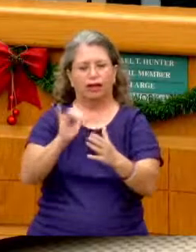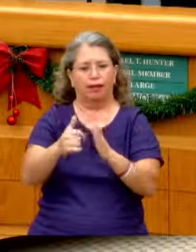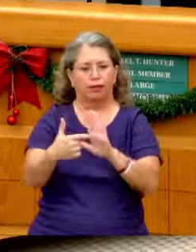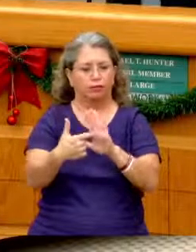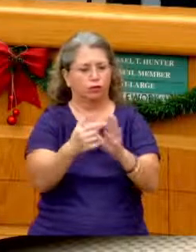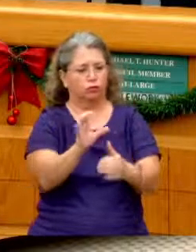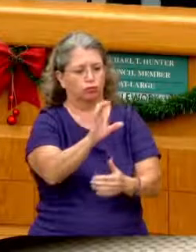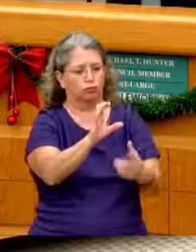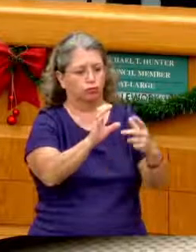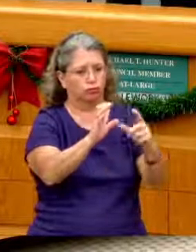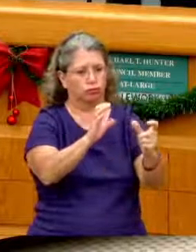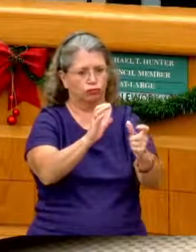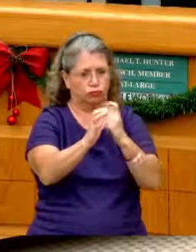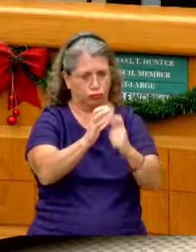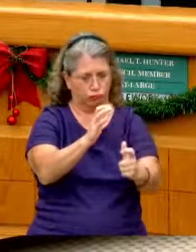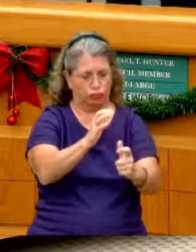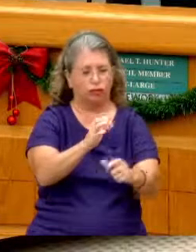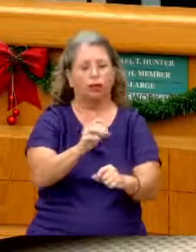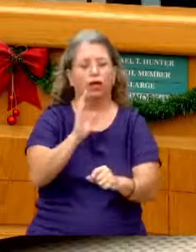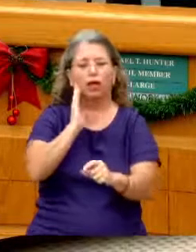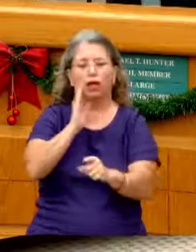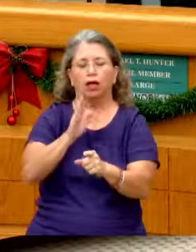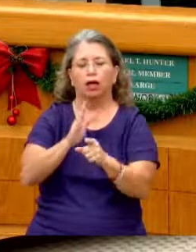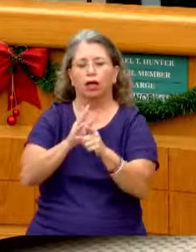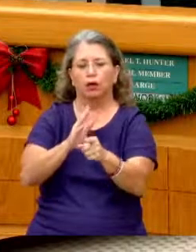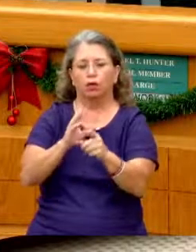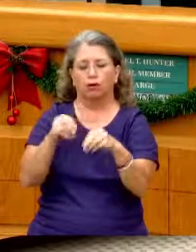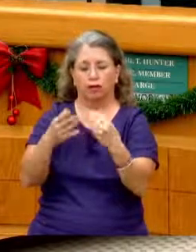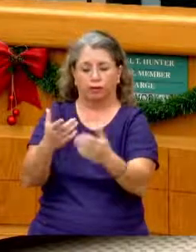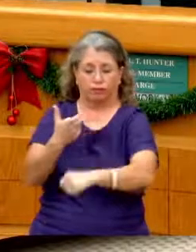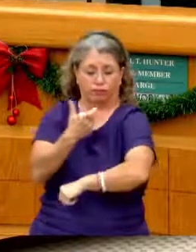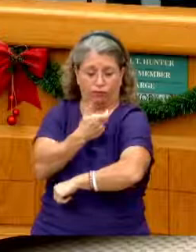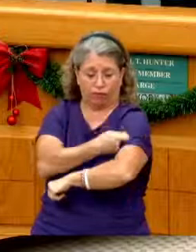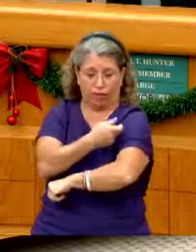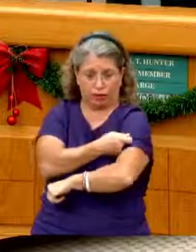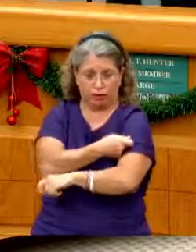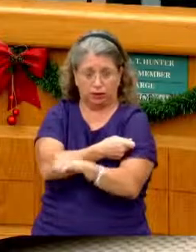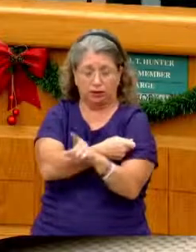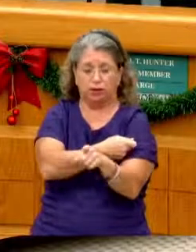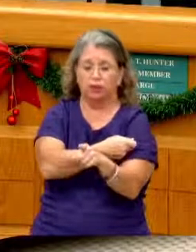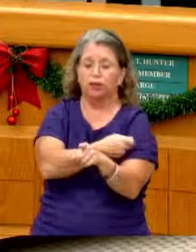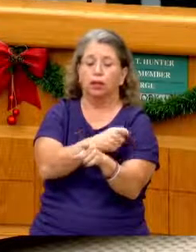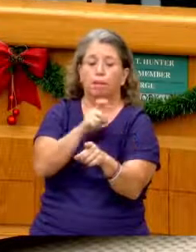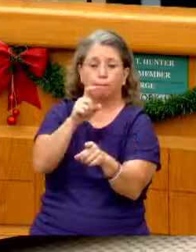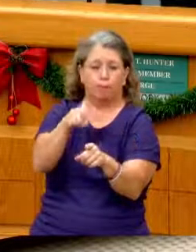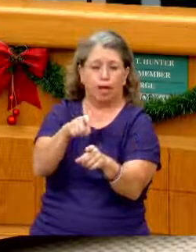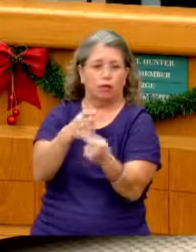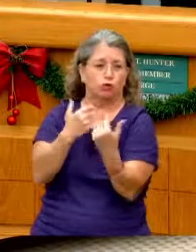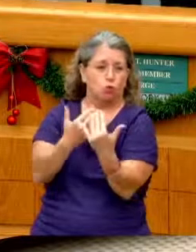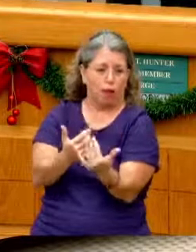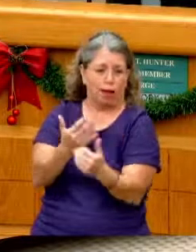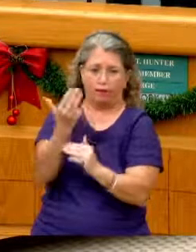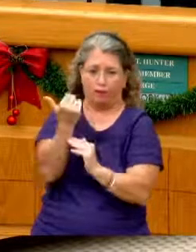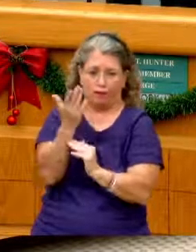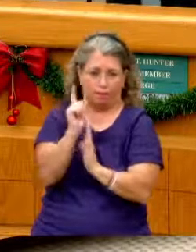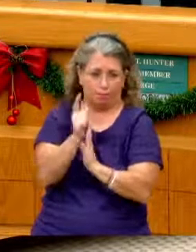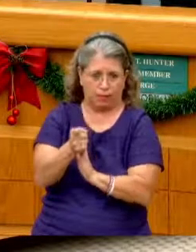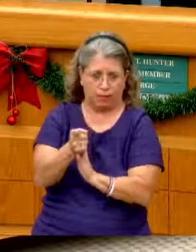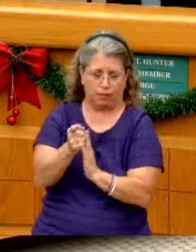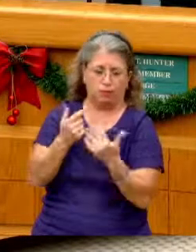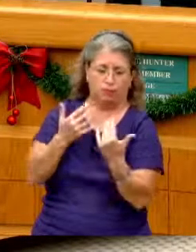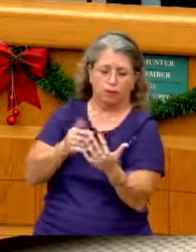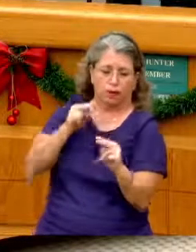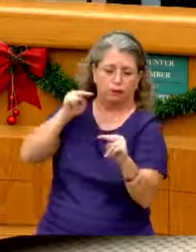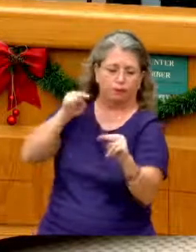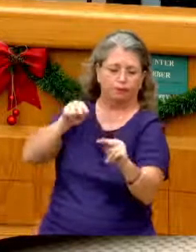vaccine. Upon receiving the vaccine, you were then asked to wait 15 minutes so we could monitor to make sure that you